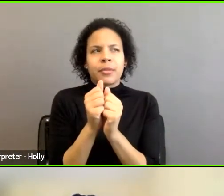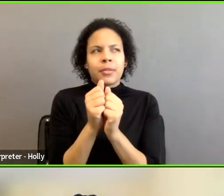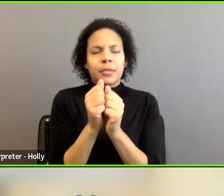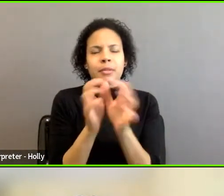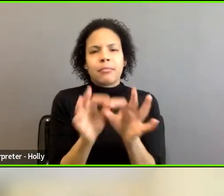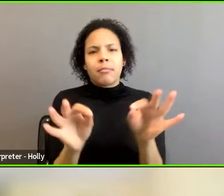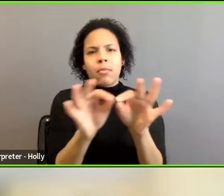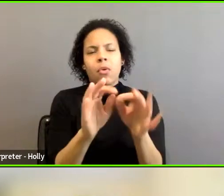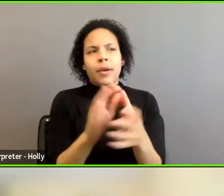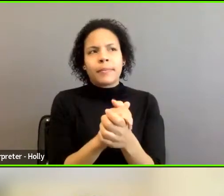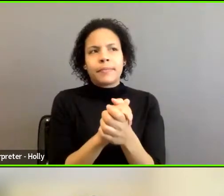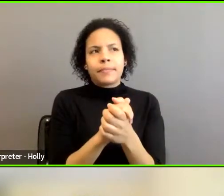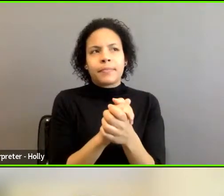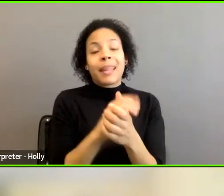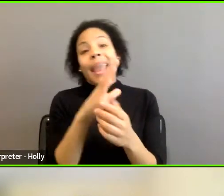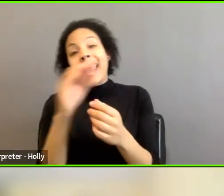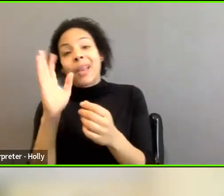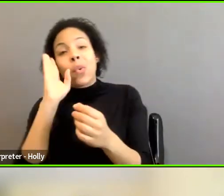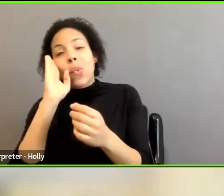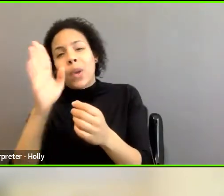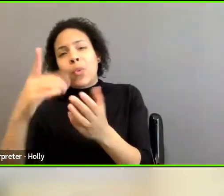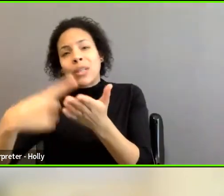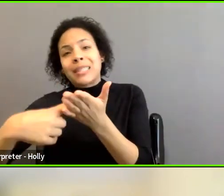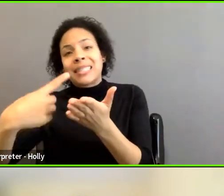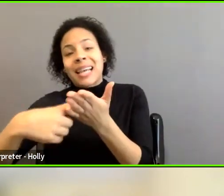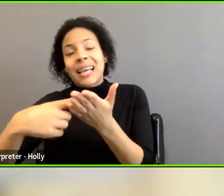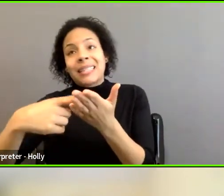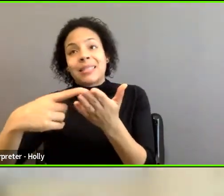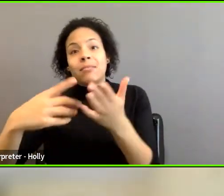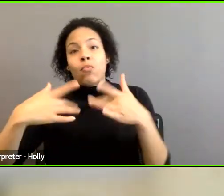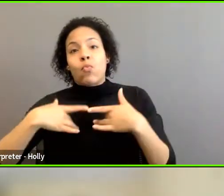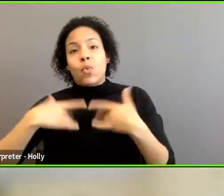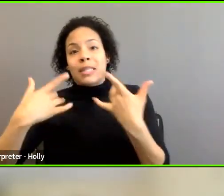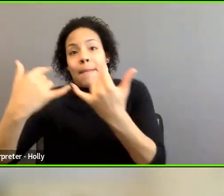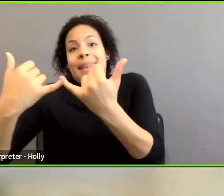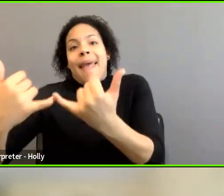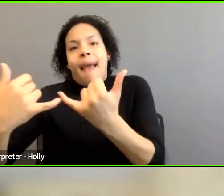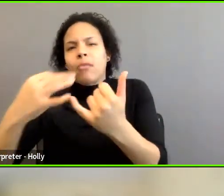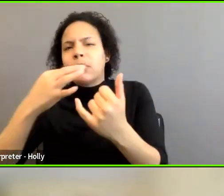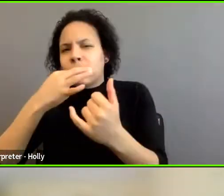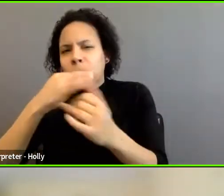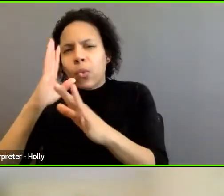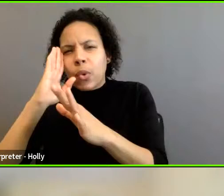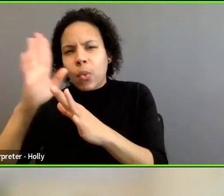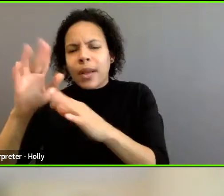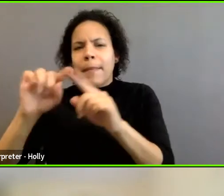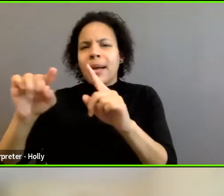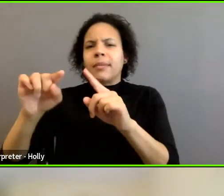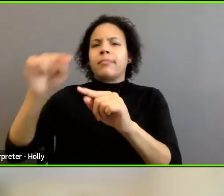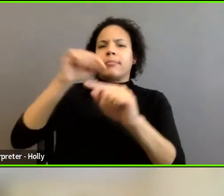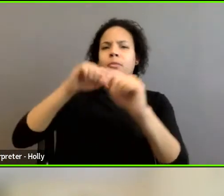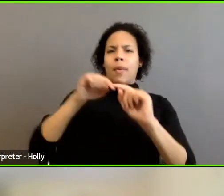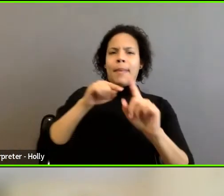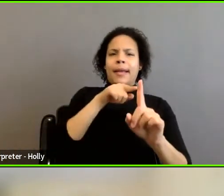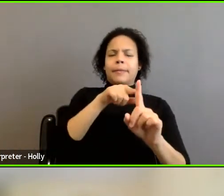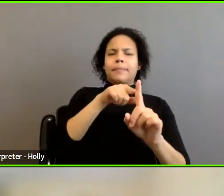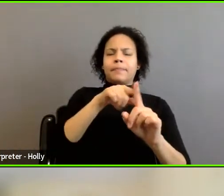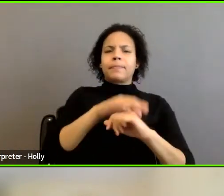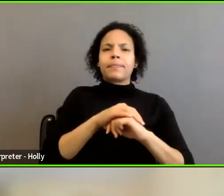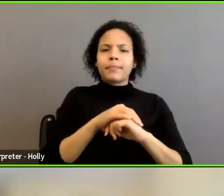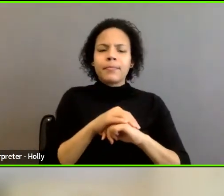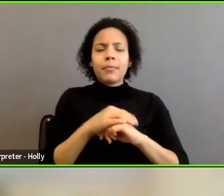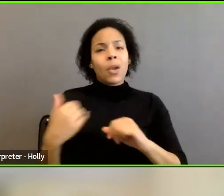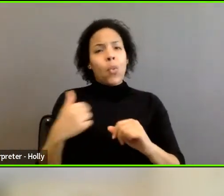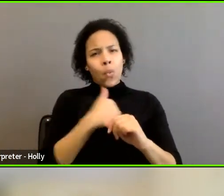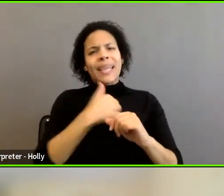kind of current state in a minute, the fact that we, have some common goals around advocacy,